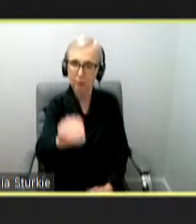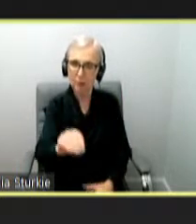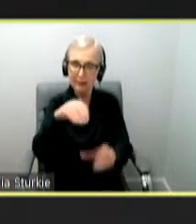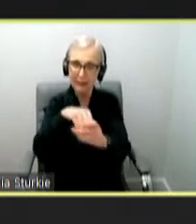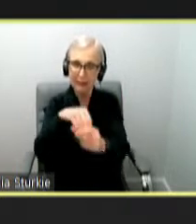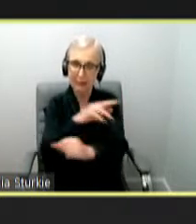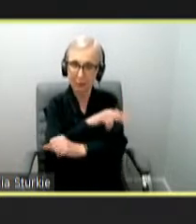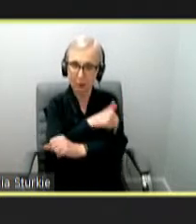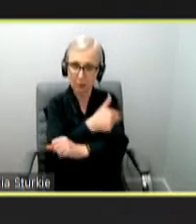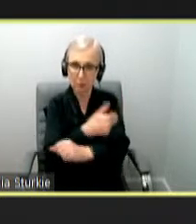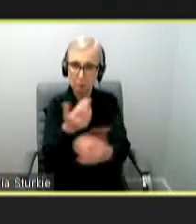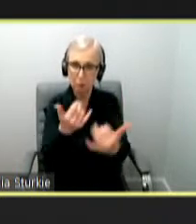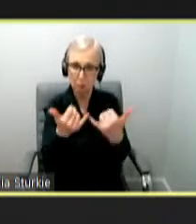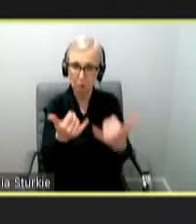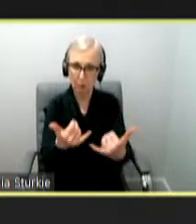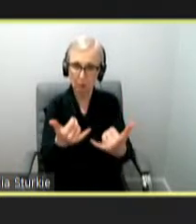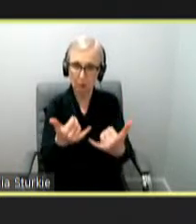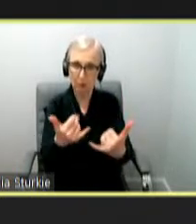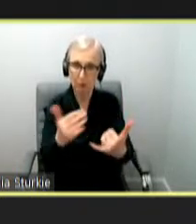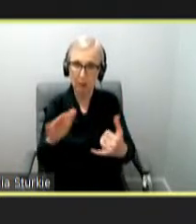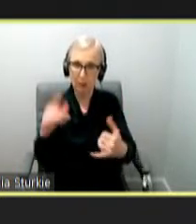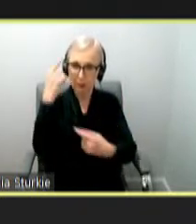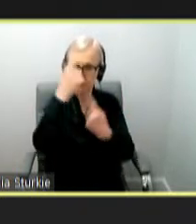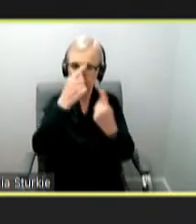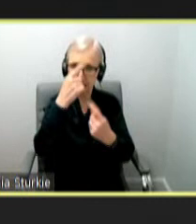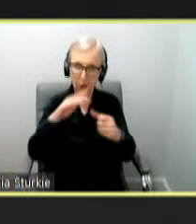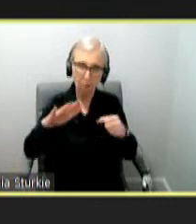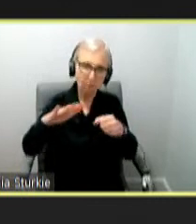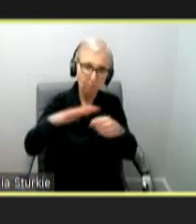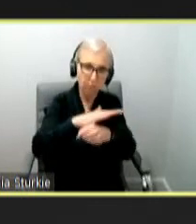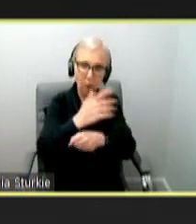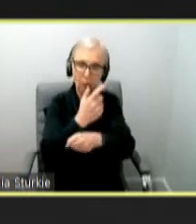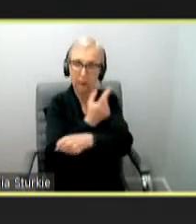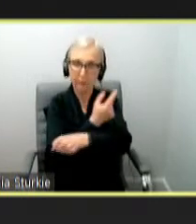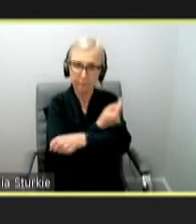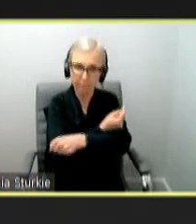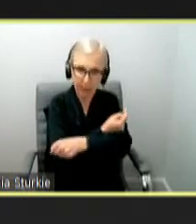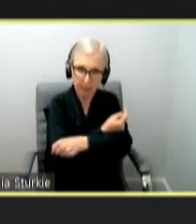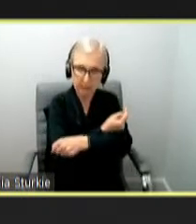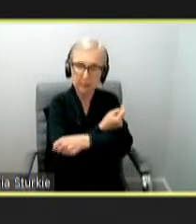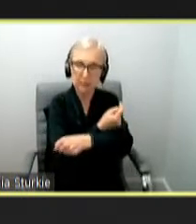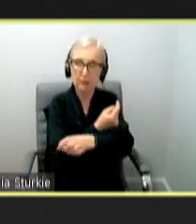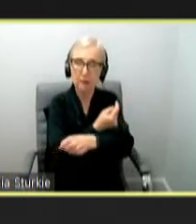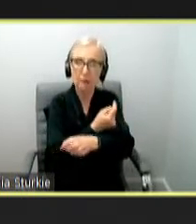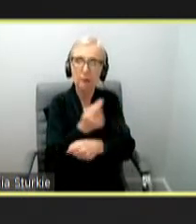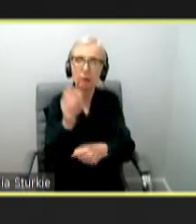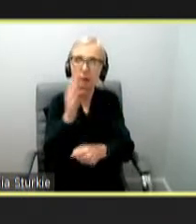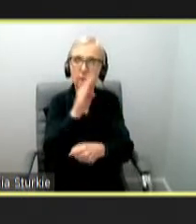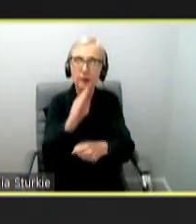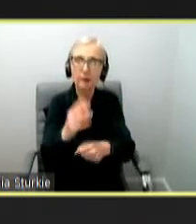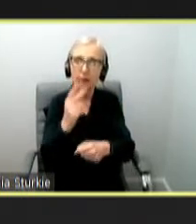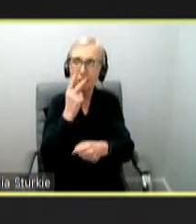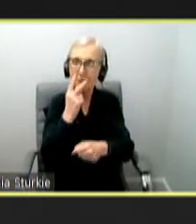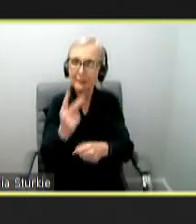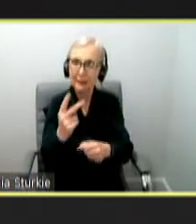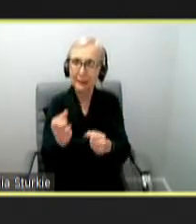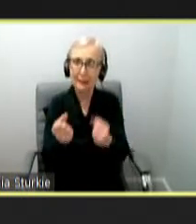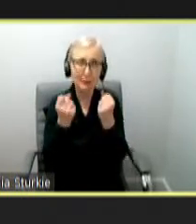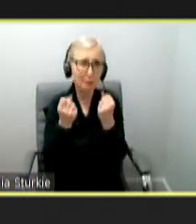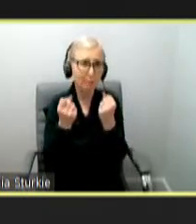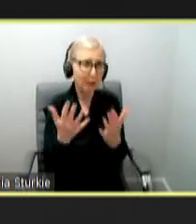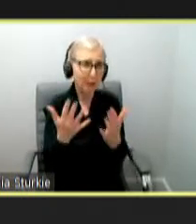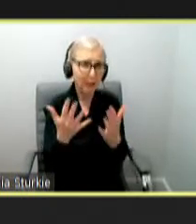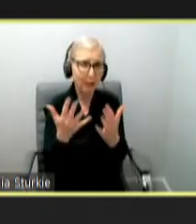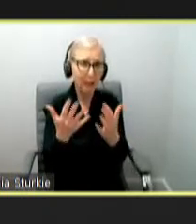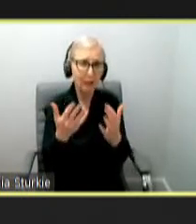right now are considered fully vaccinated. So we've never seen a larger share in the data of breakthrough hospitalizations.